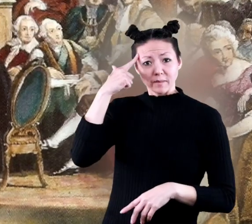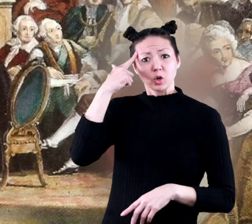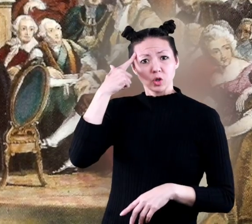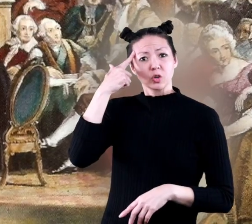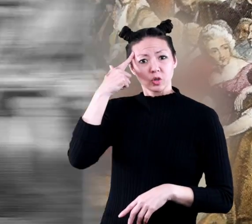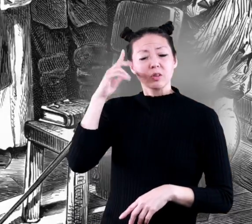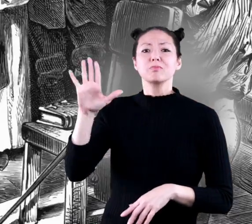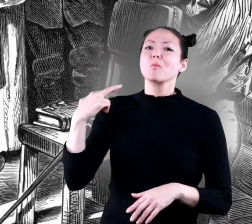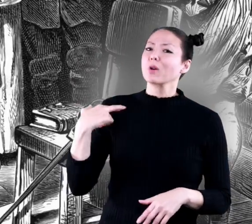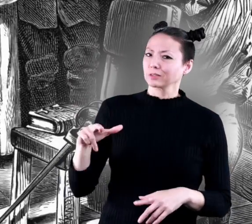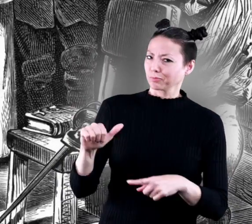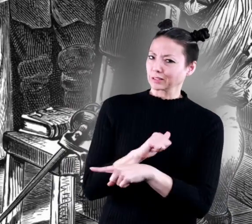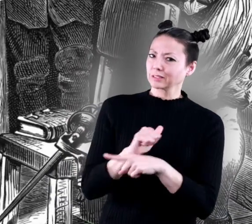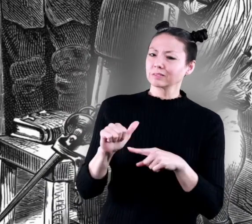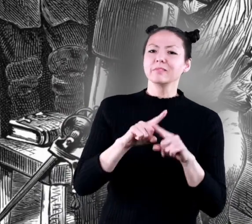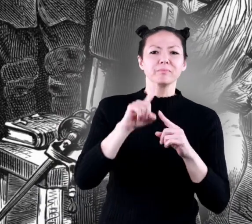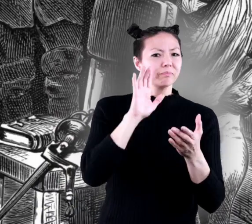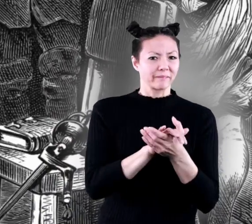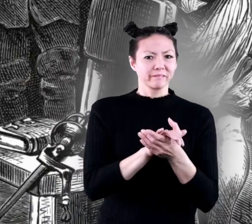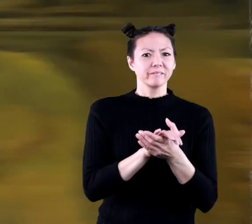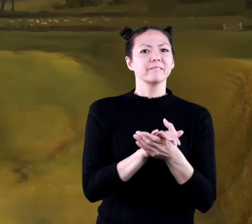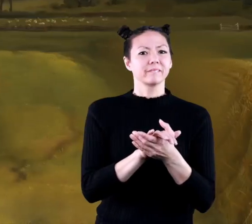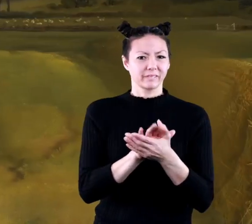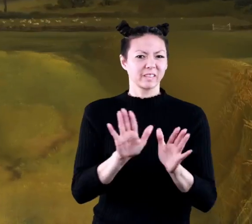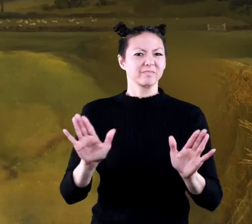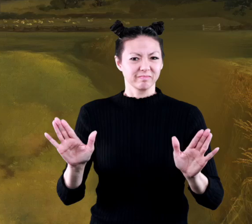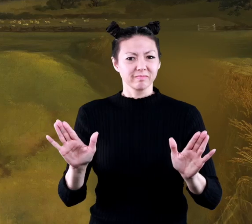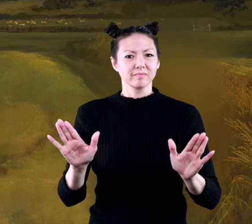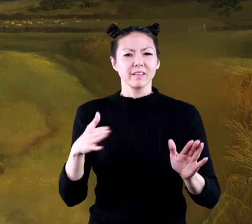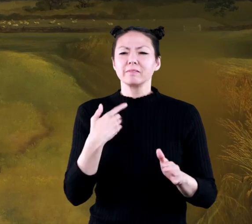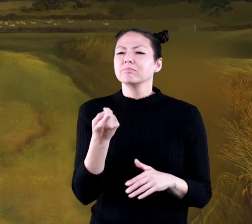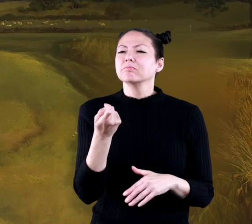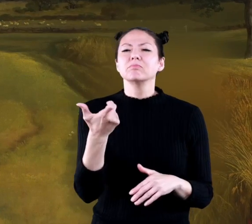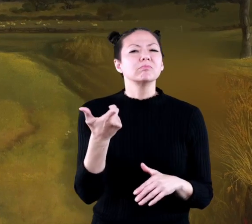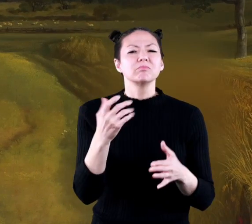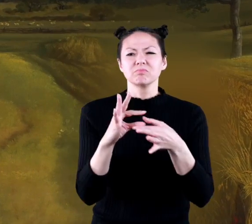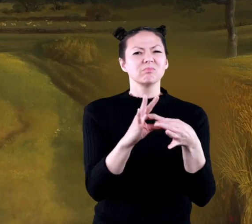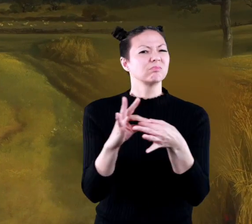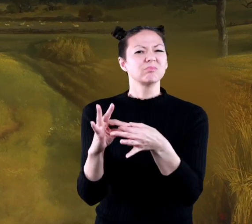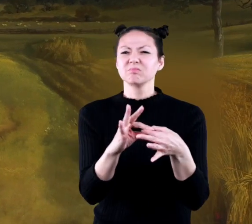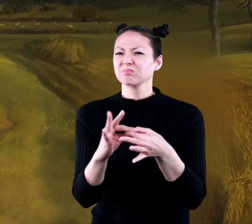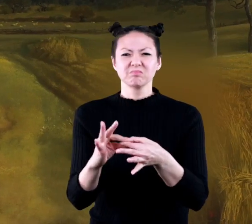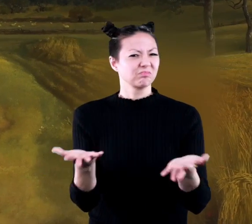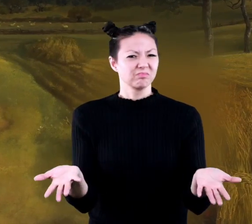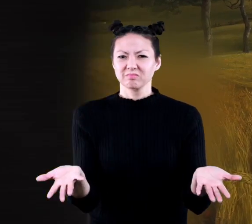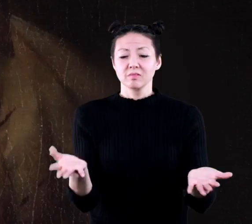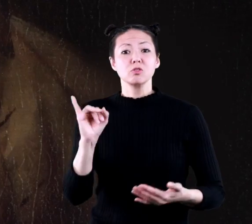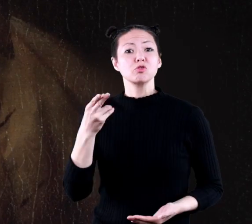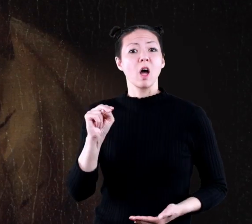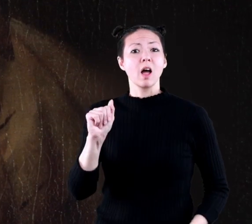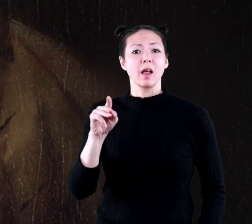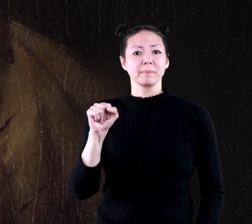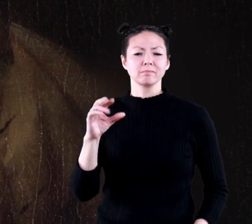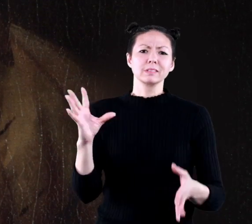government, religious practices, and customs, and had very little to do with one another.